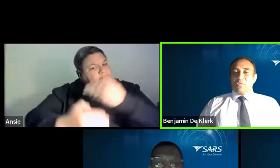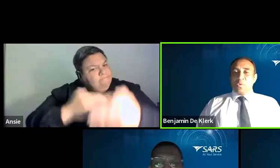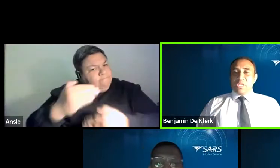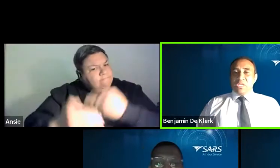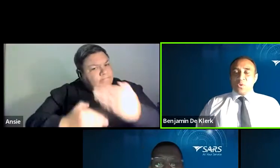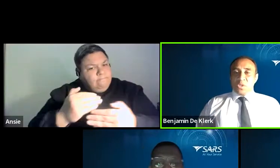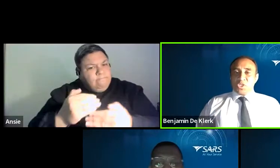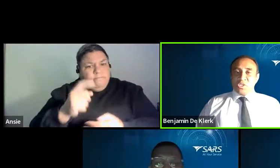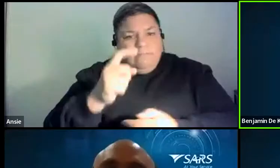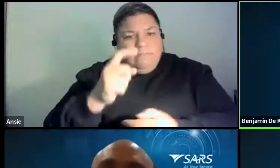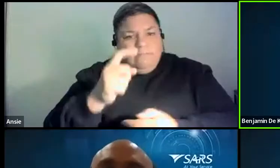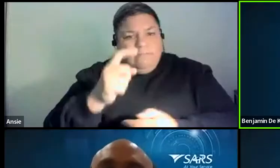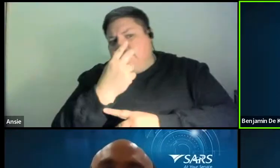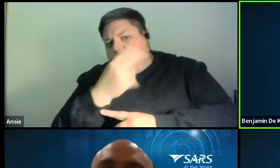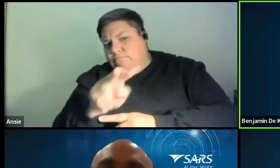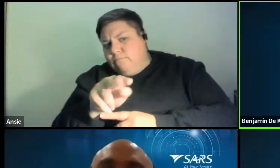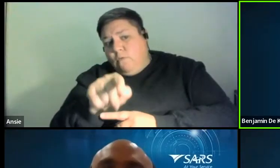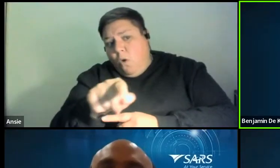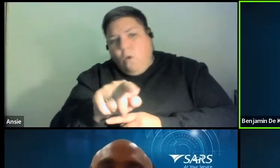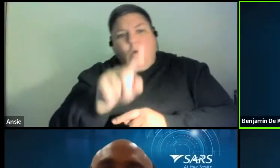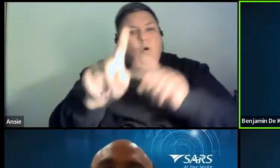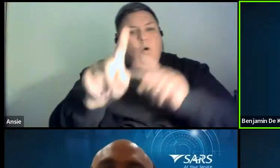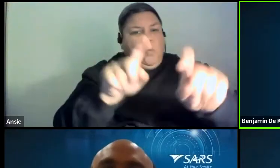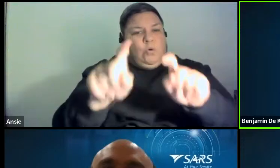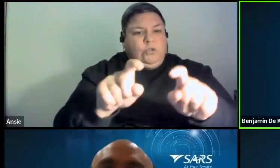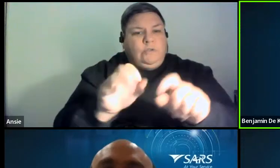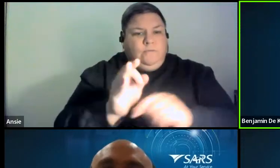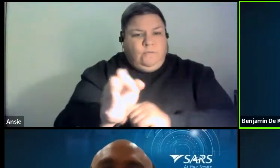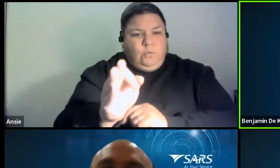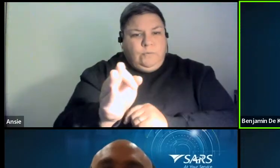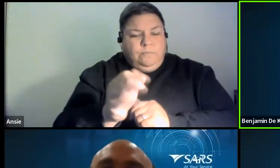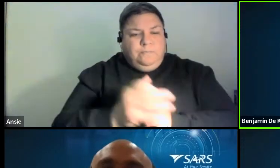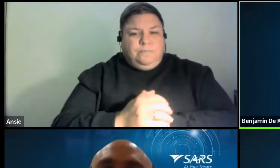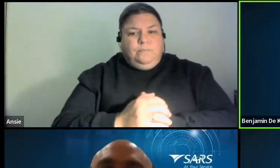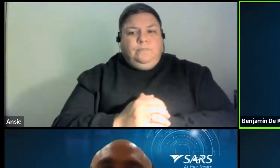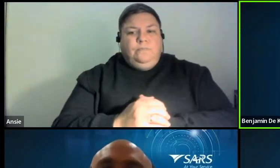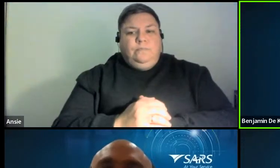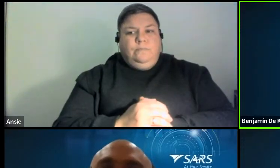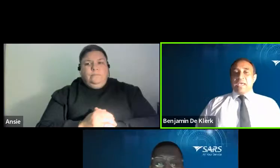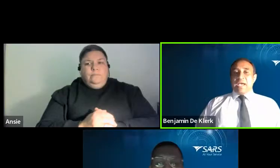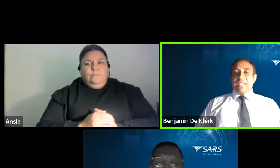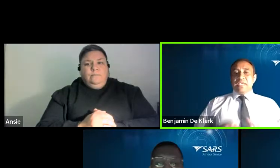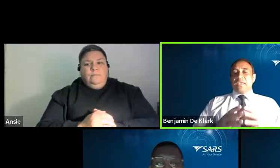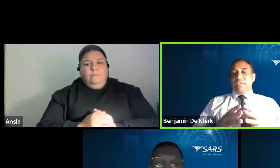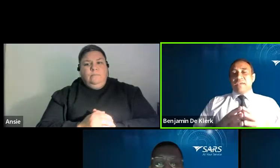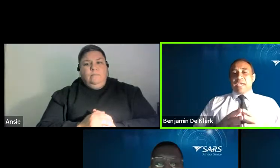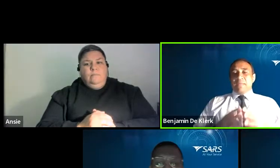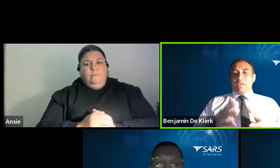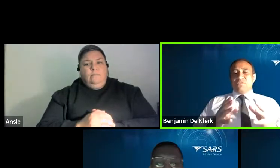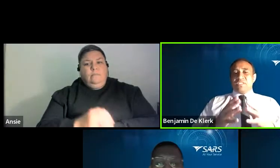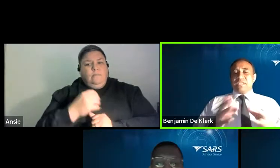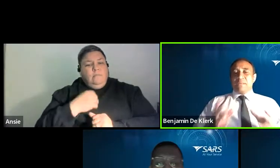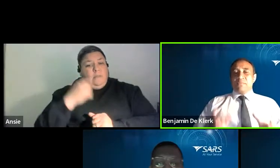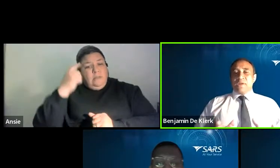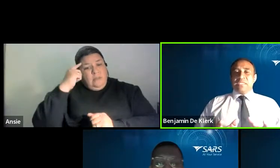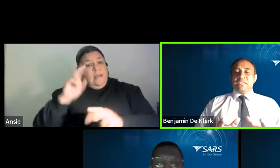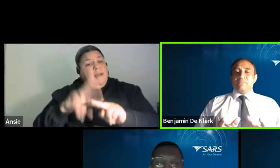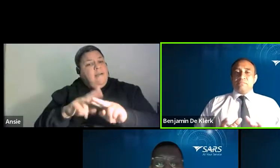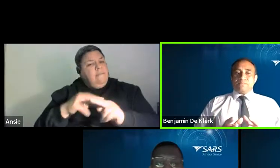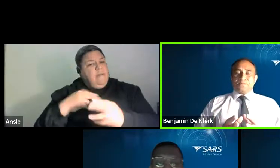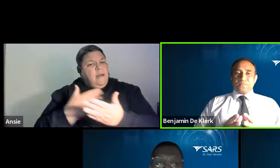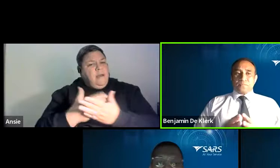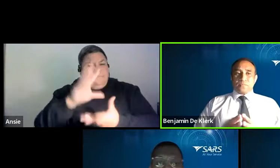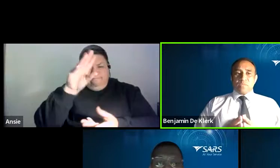out for these questions and these FAQs on the SARS website. I think if I can maybe just